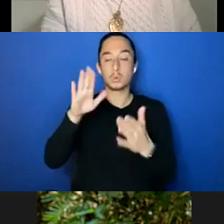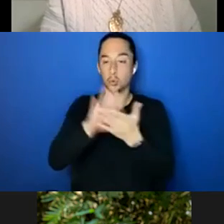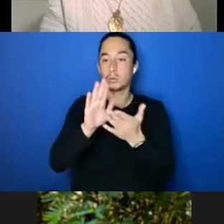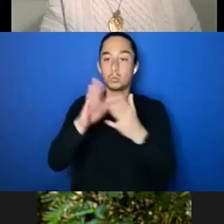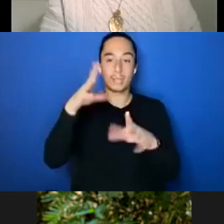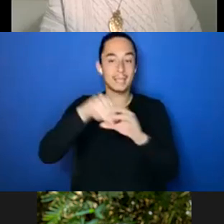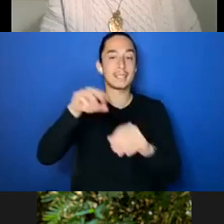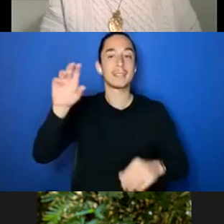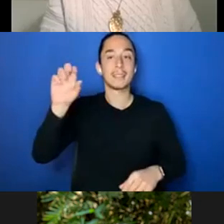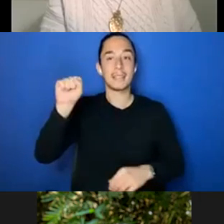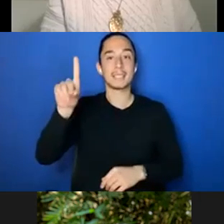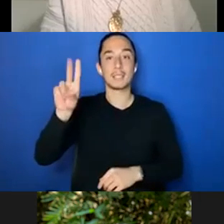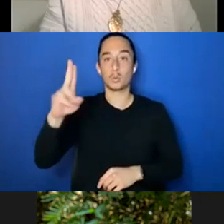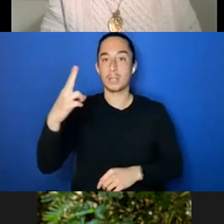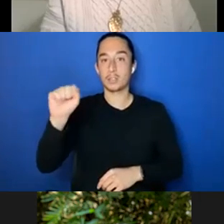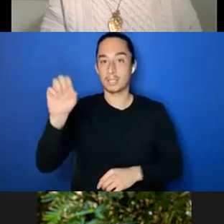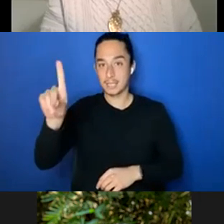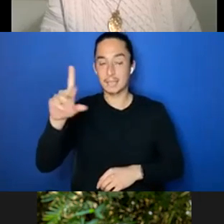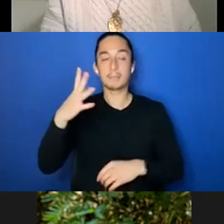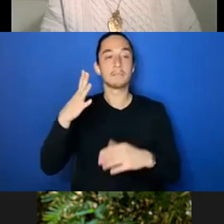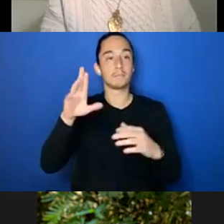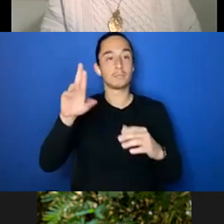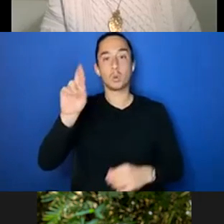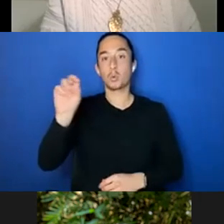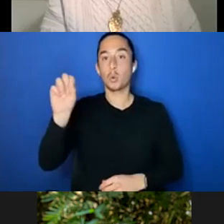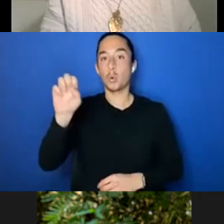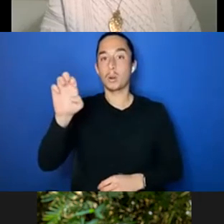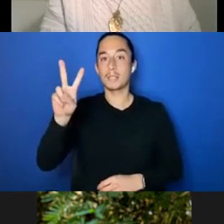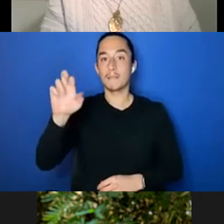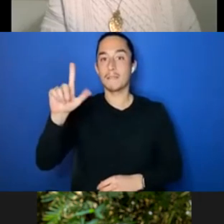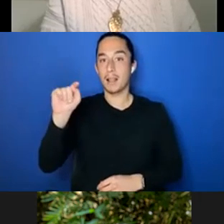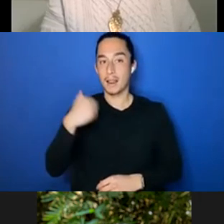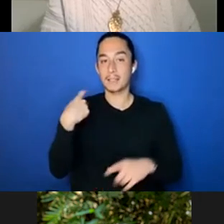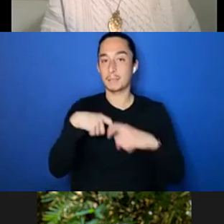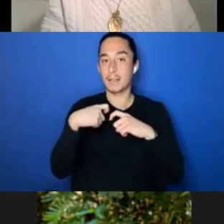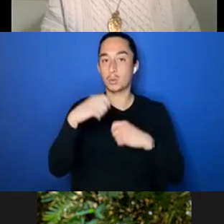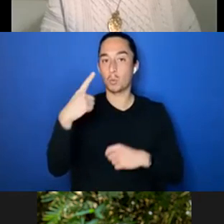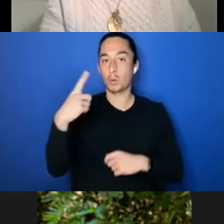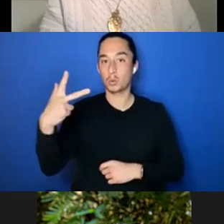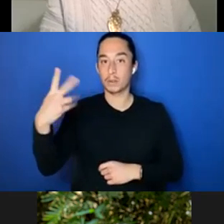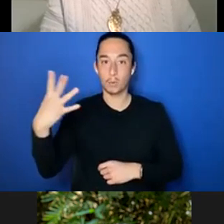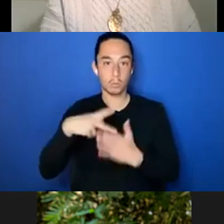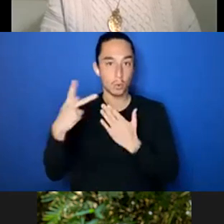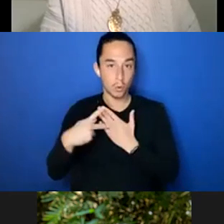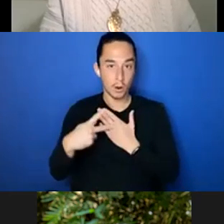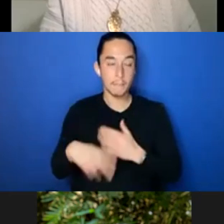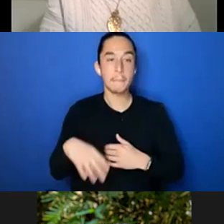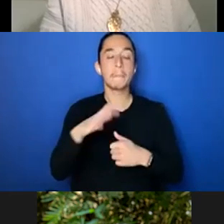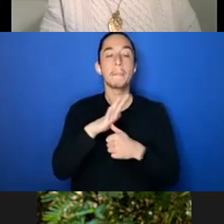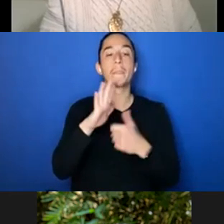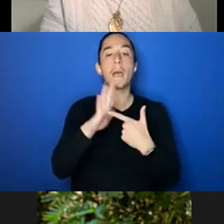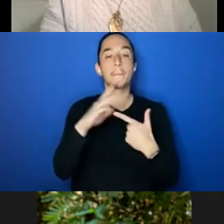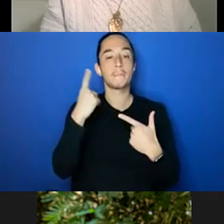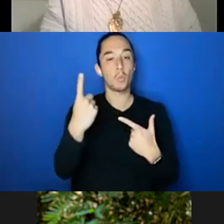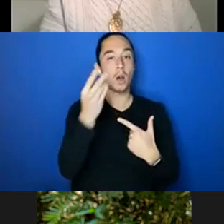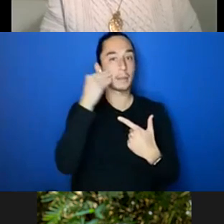District who do that. Roosevelt does a Spanish 1, 2, 3, 4 program. Keep in